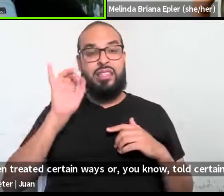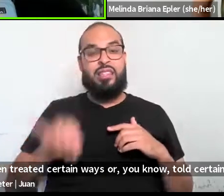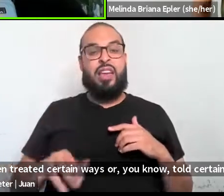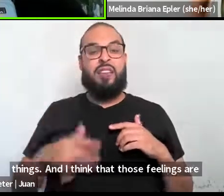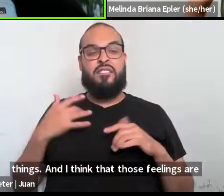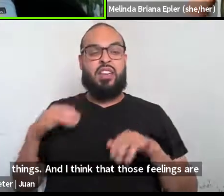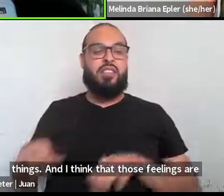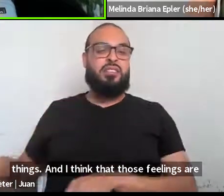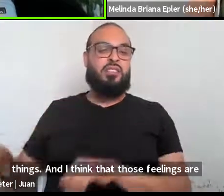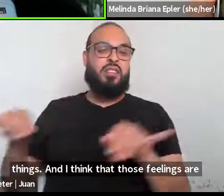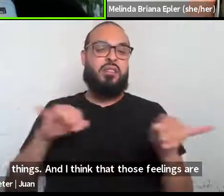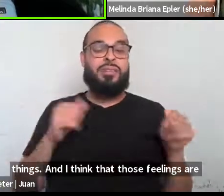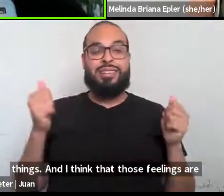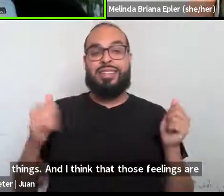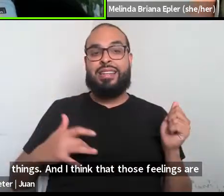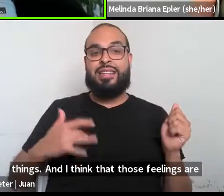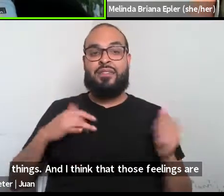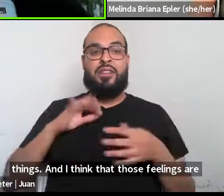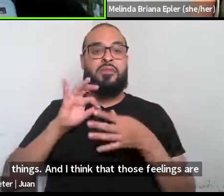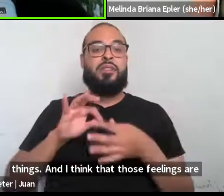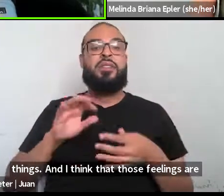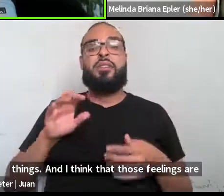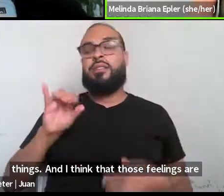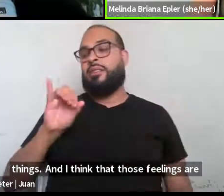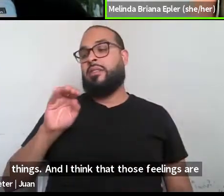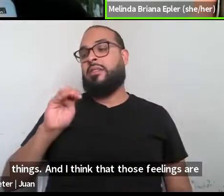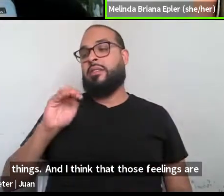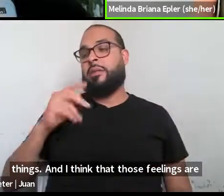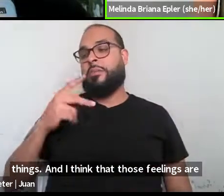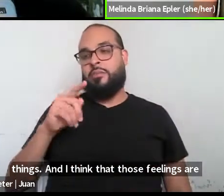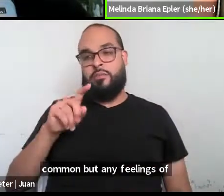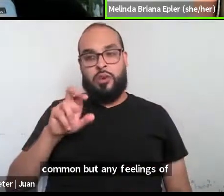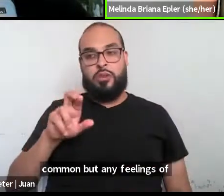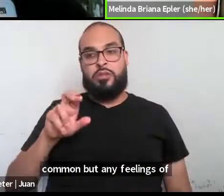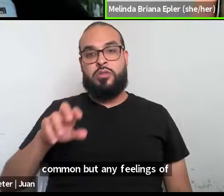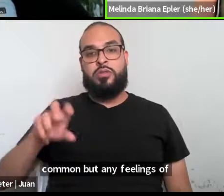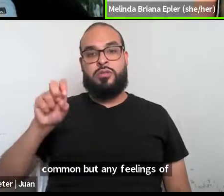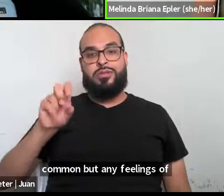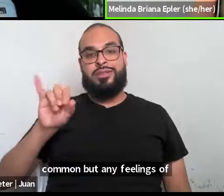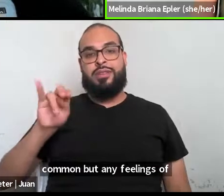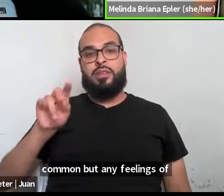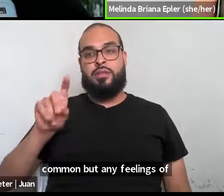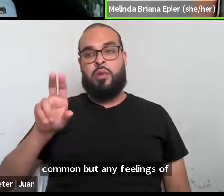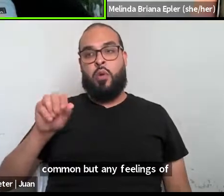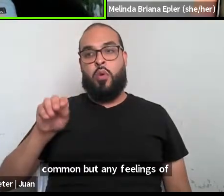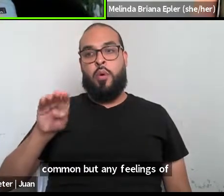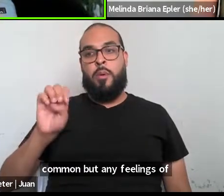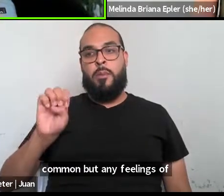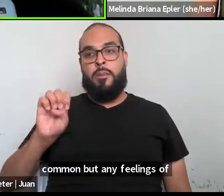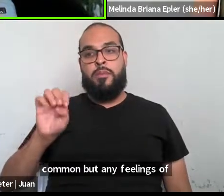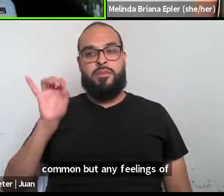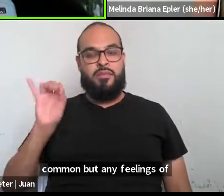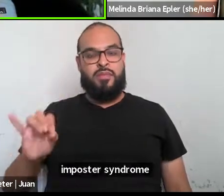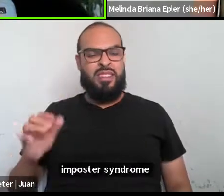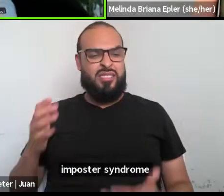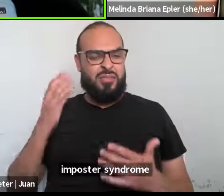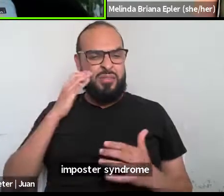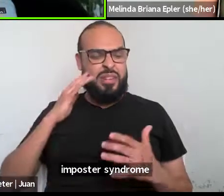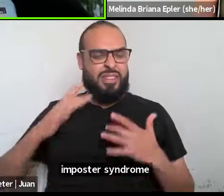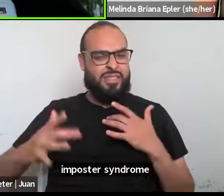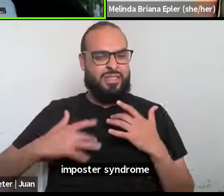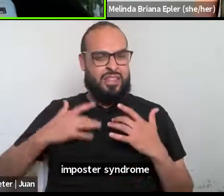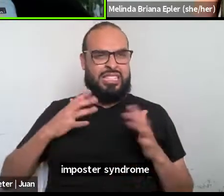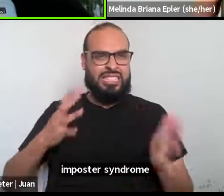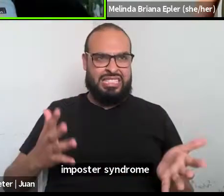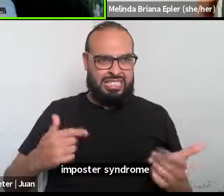feelings of imposter syndrome, or, just feelings of I'm not good